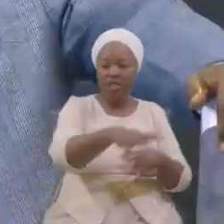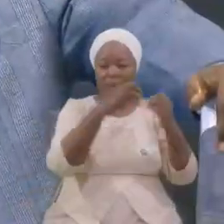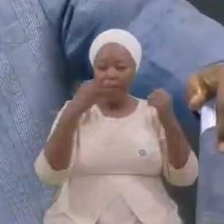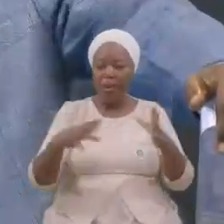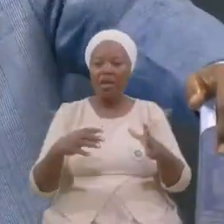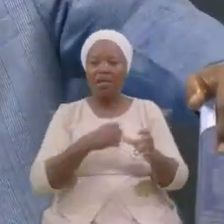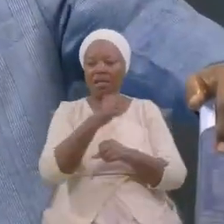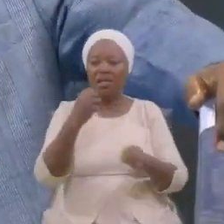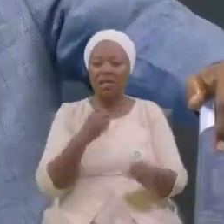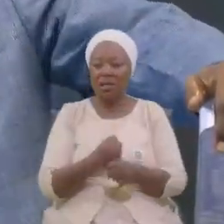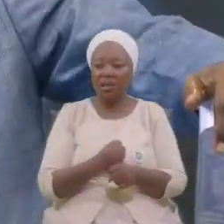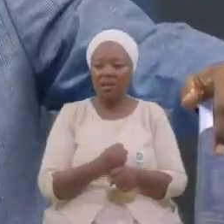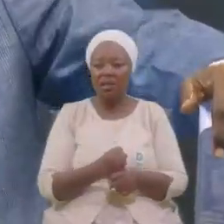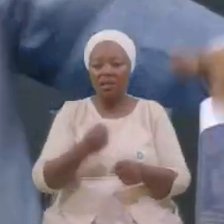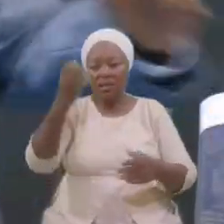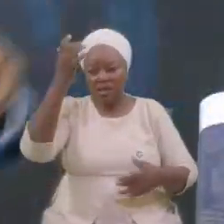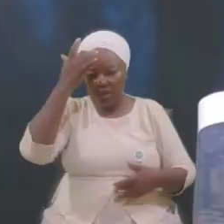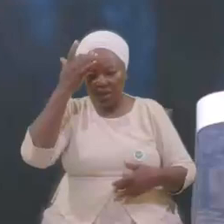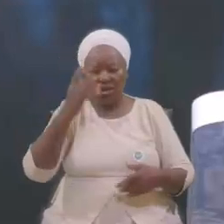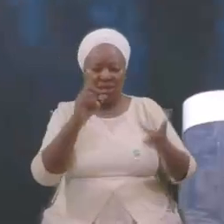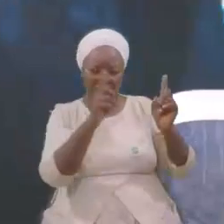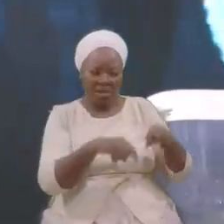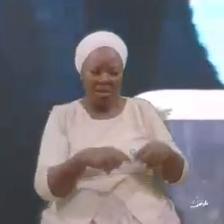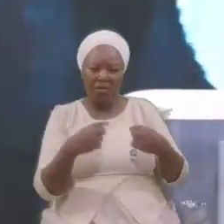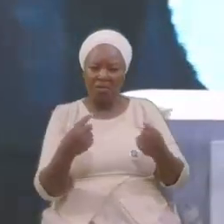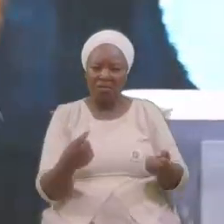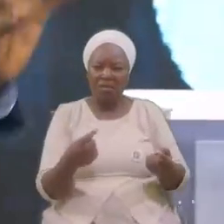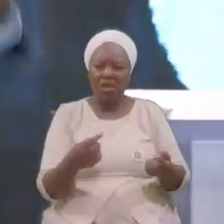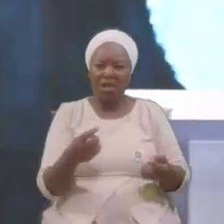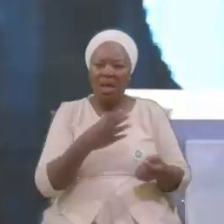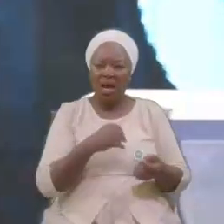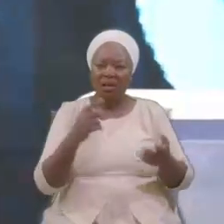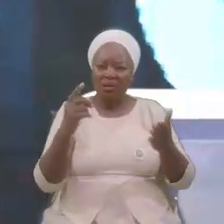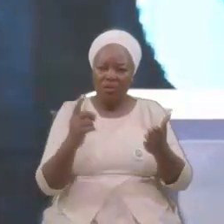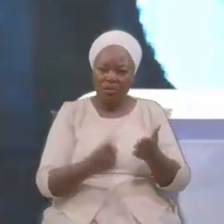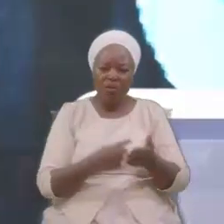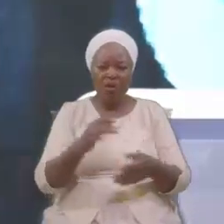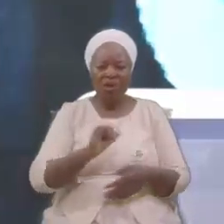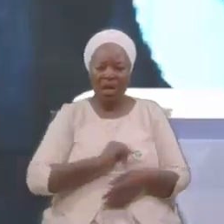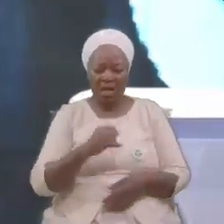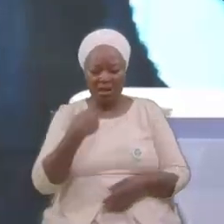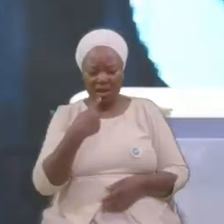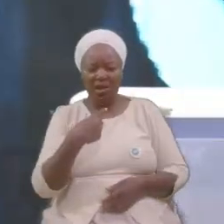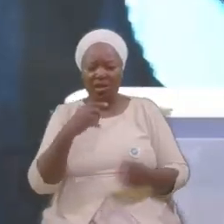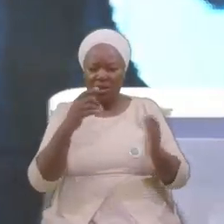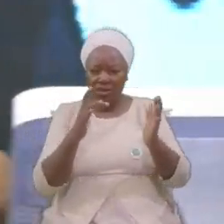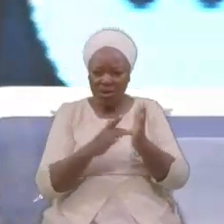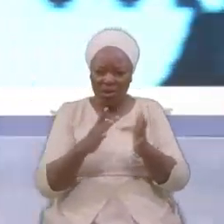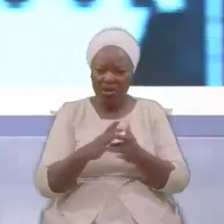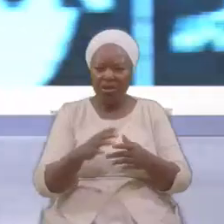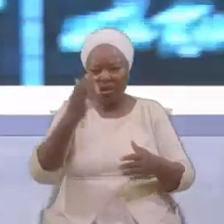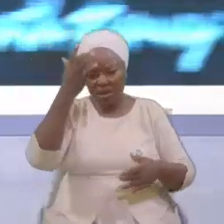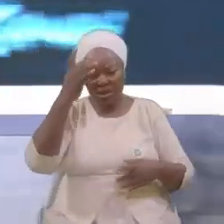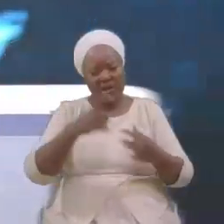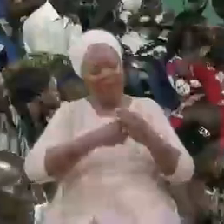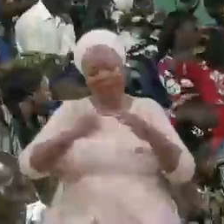years, sicknesses came up, and once I say Jesus, sickness will